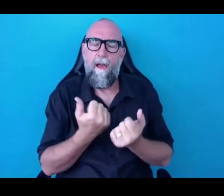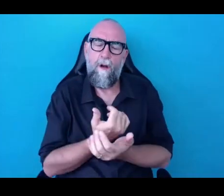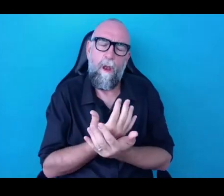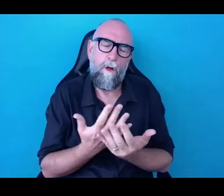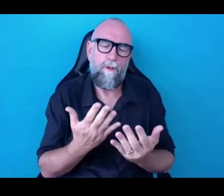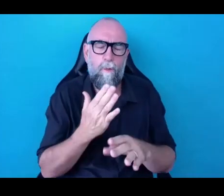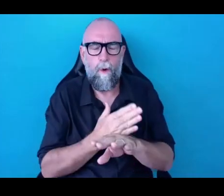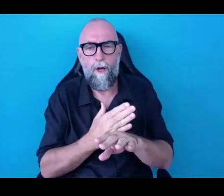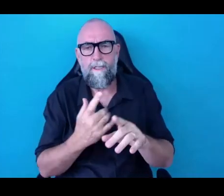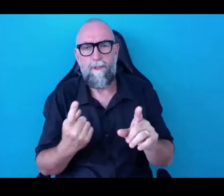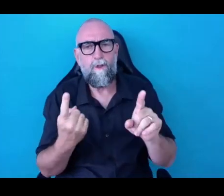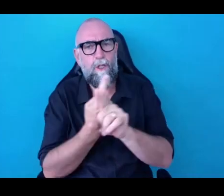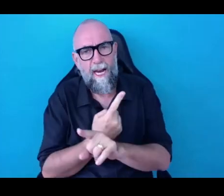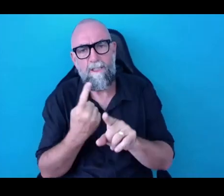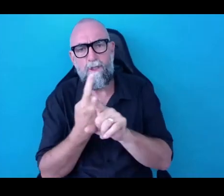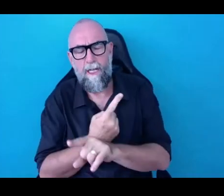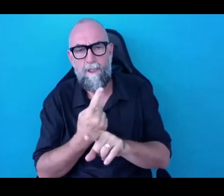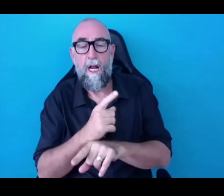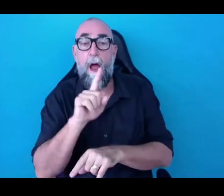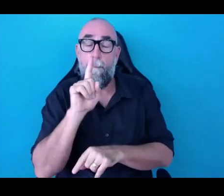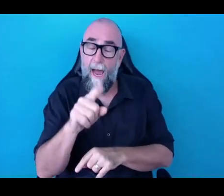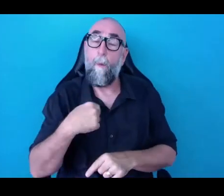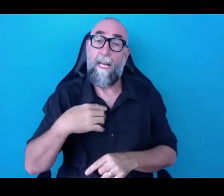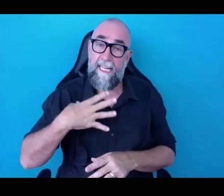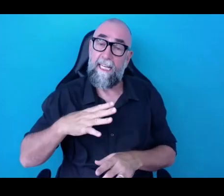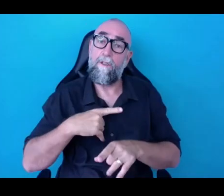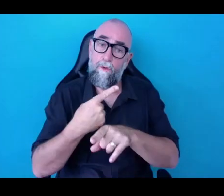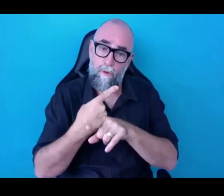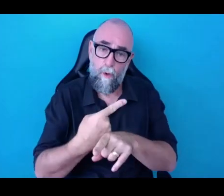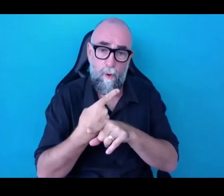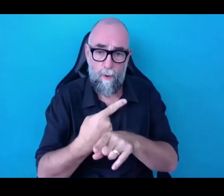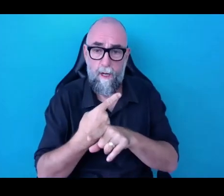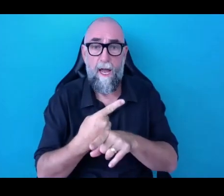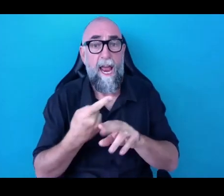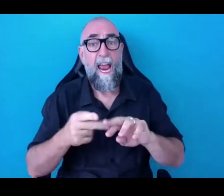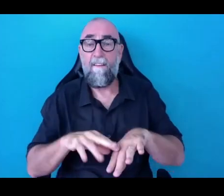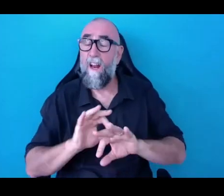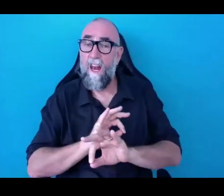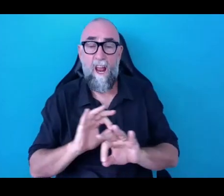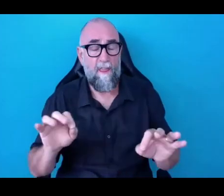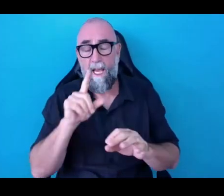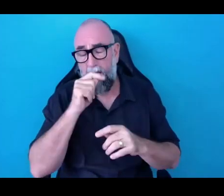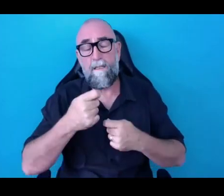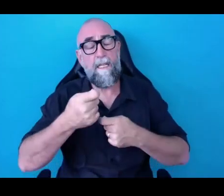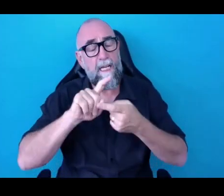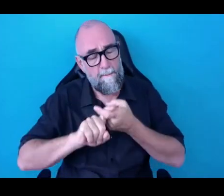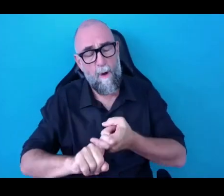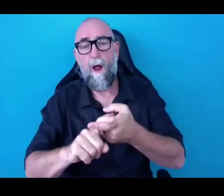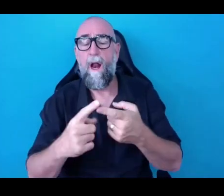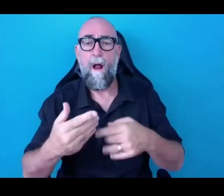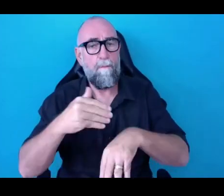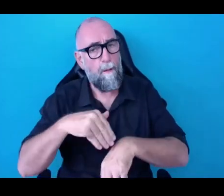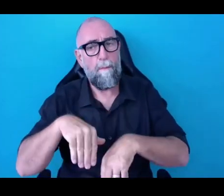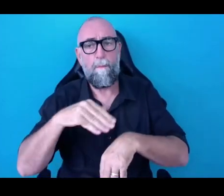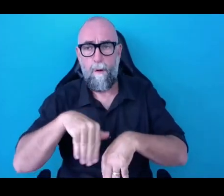any dialogue at all about it, it continues to be so problematic. Even investing in the fact in saying that, I was